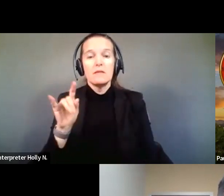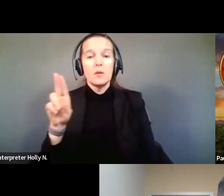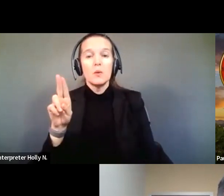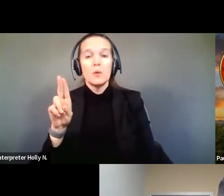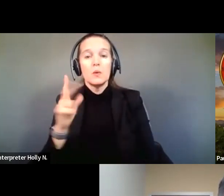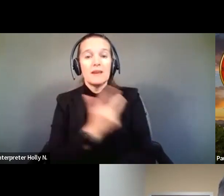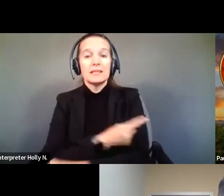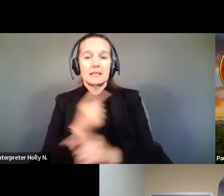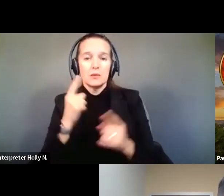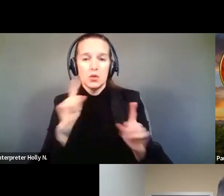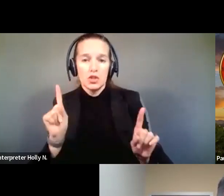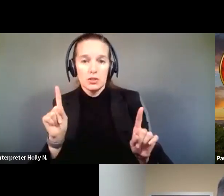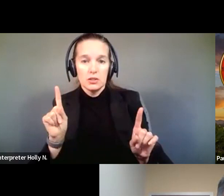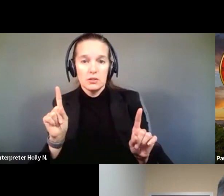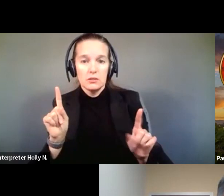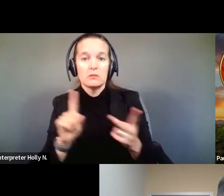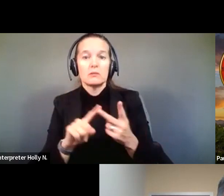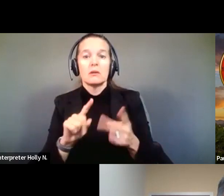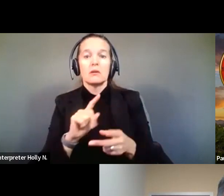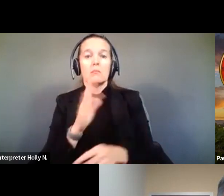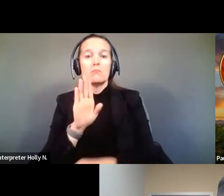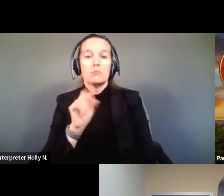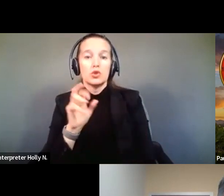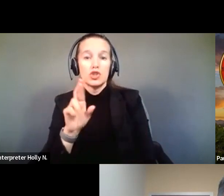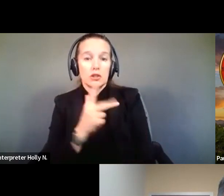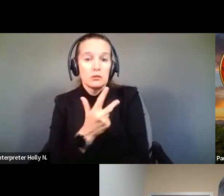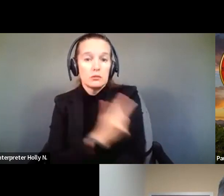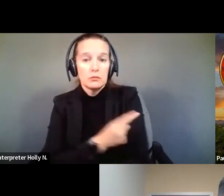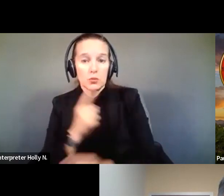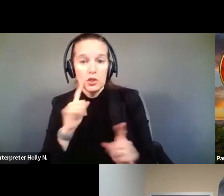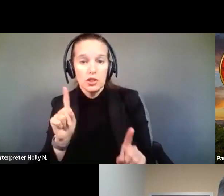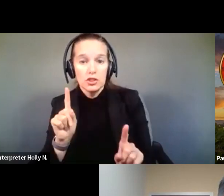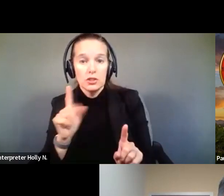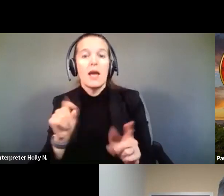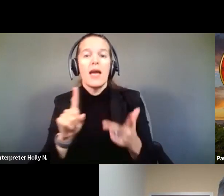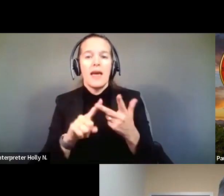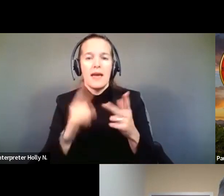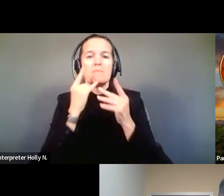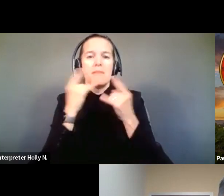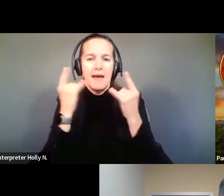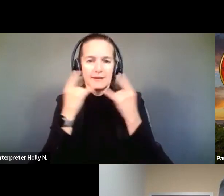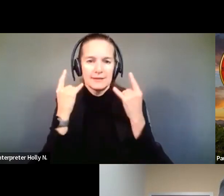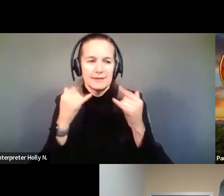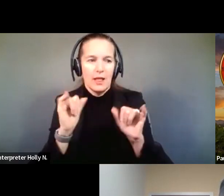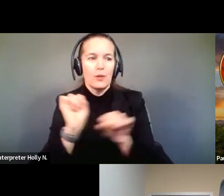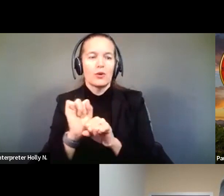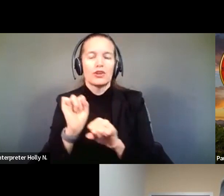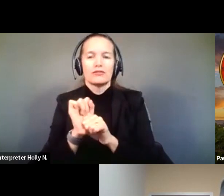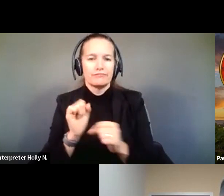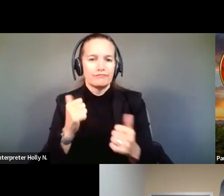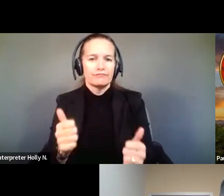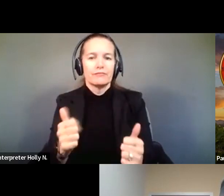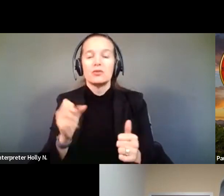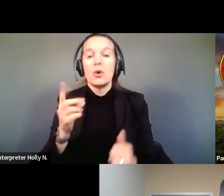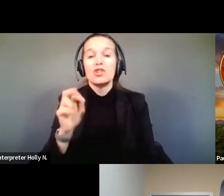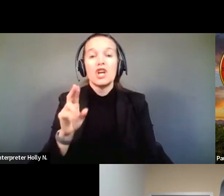works, the booster works, and masks still work. Dr. Mase, we're at the